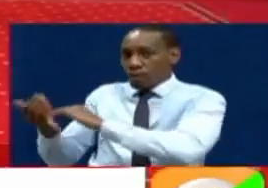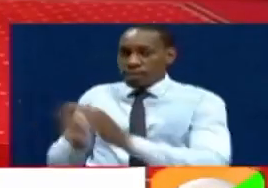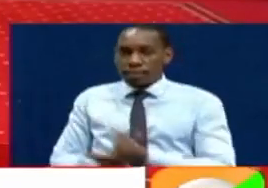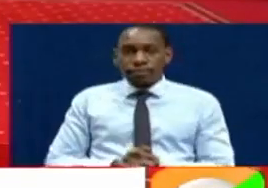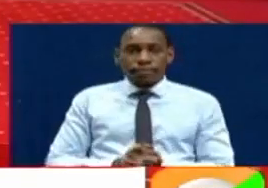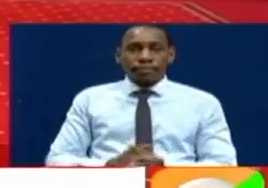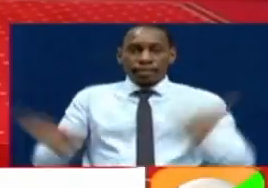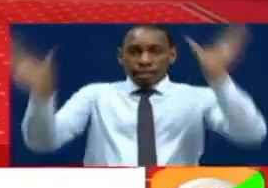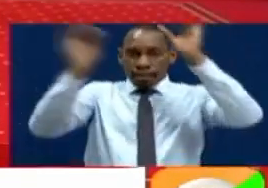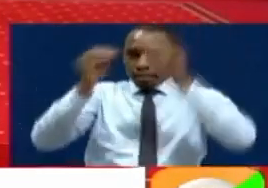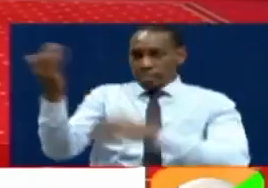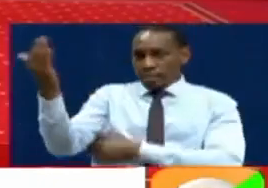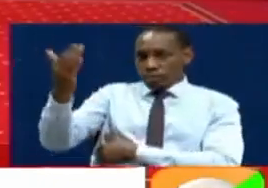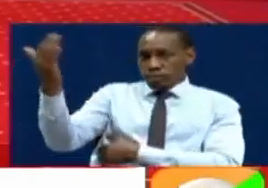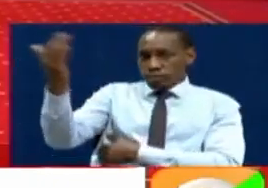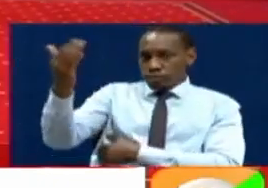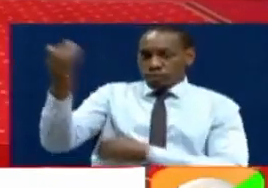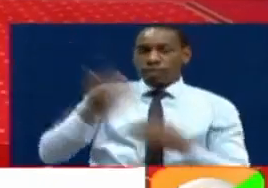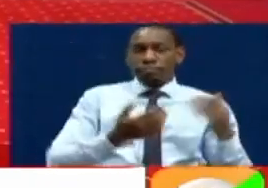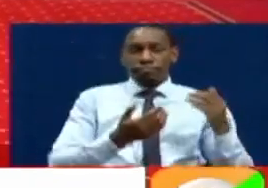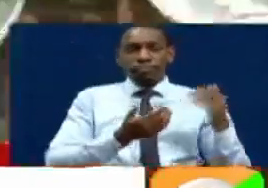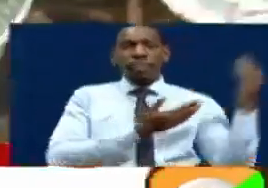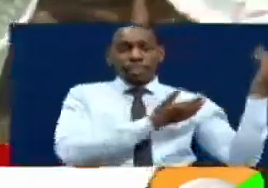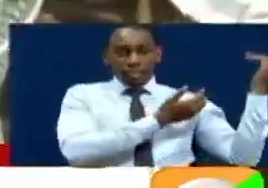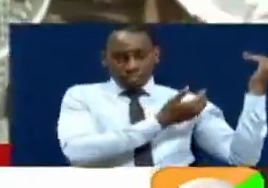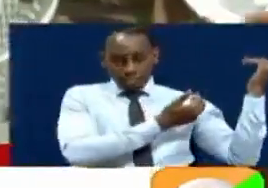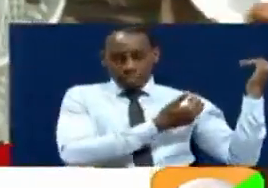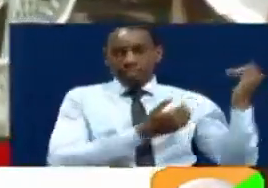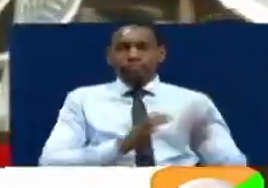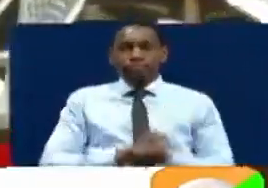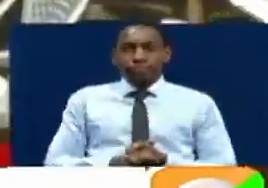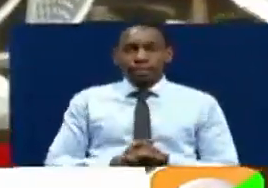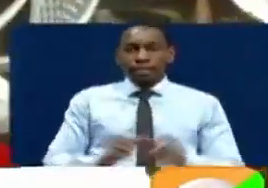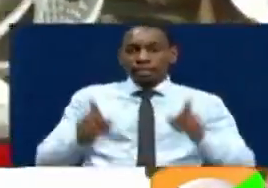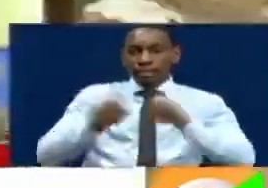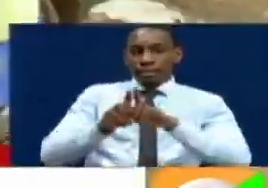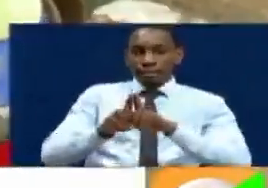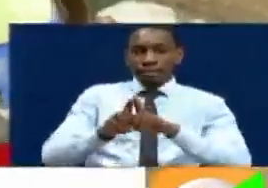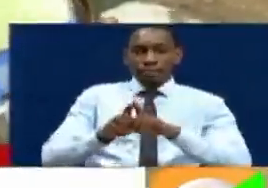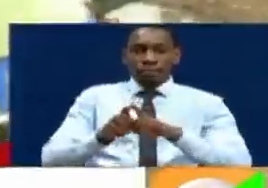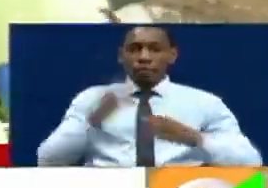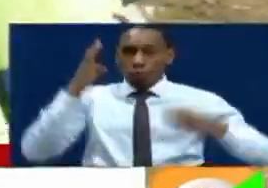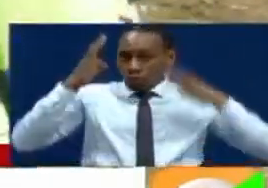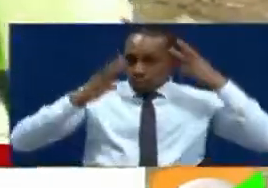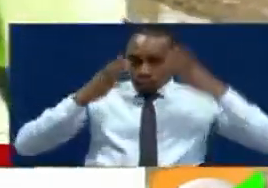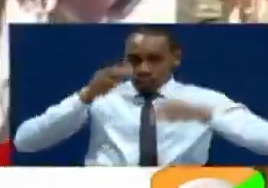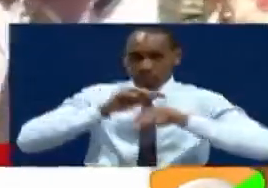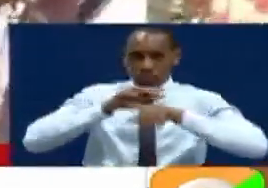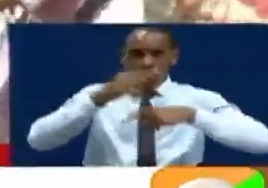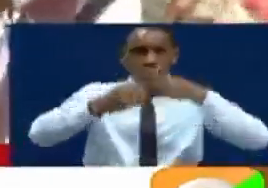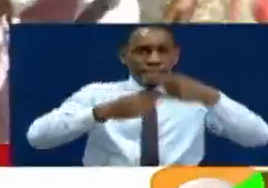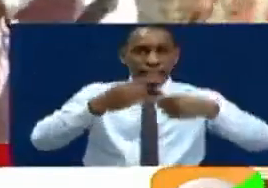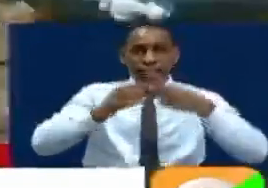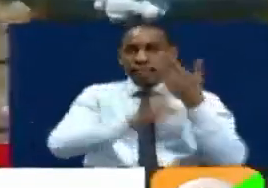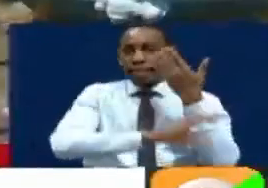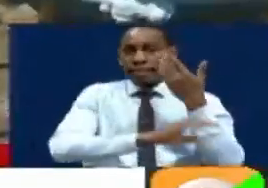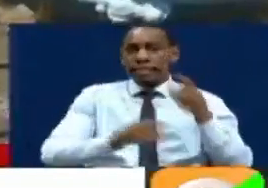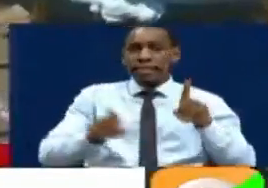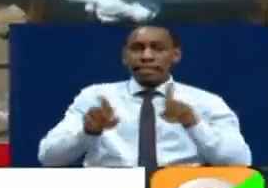The president's speech was highly anticipated in light of growing uncertainty in the country, and it